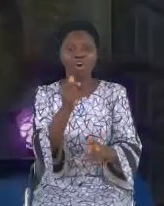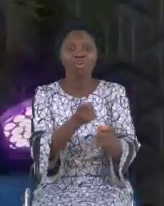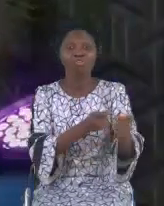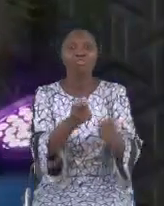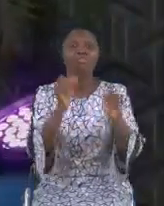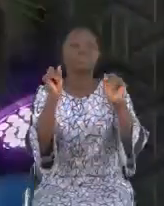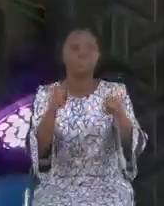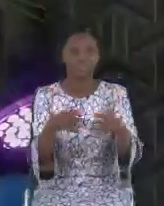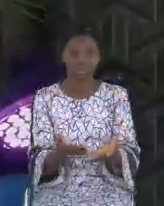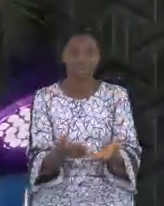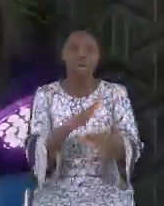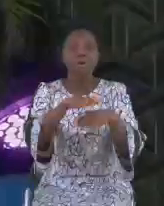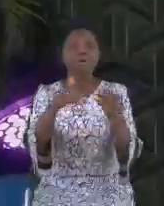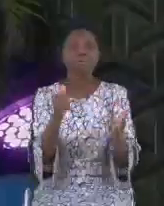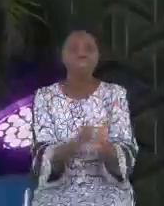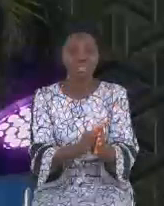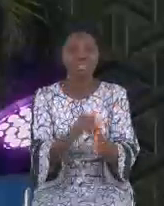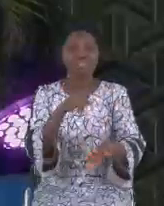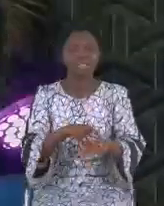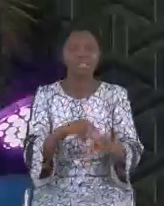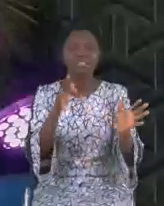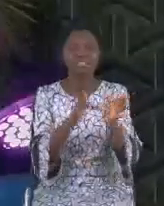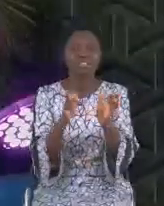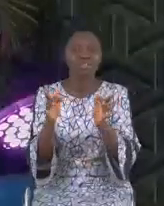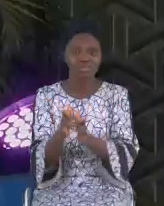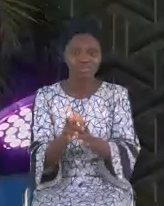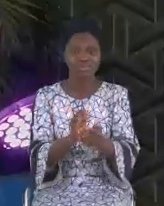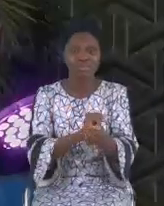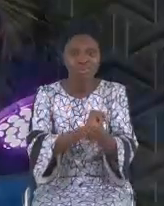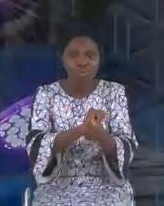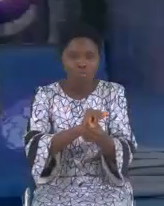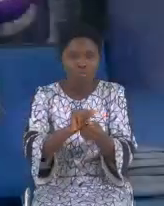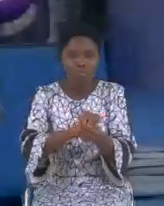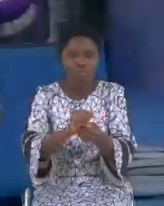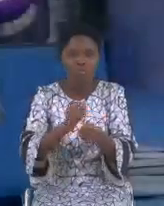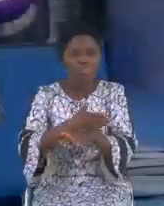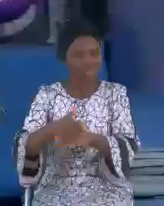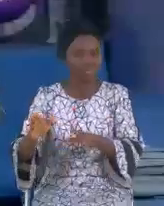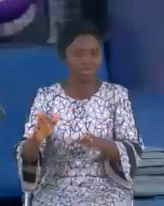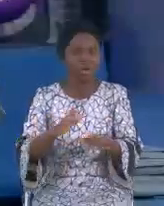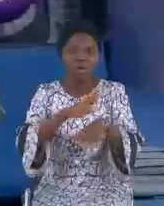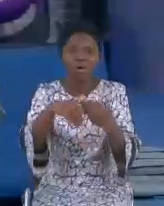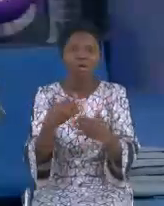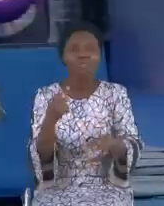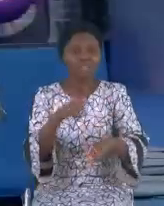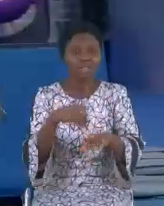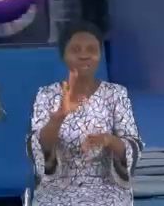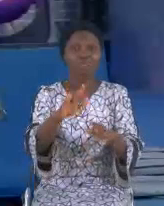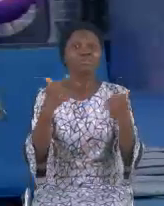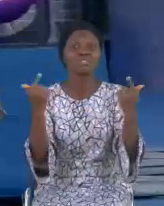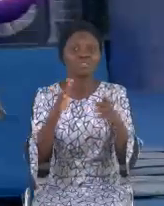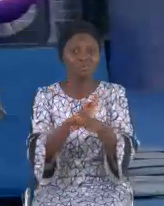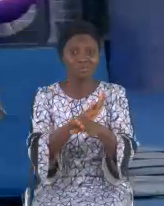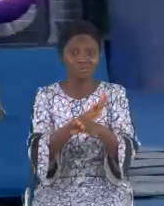that time Jesus washed away. All the times of your sinfulness of the past,